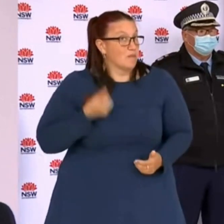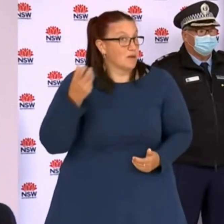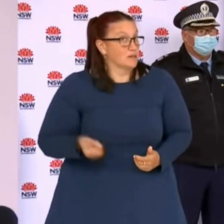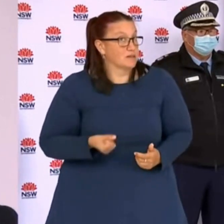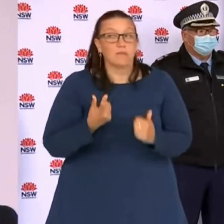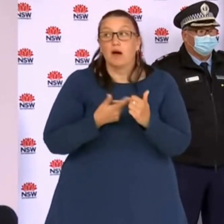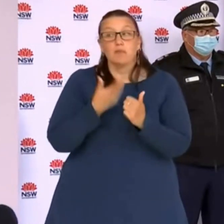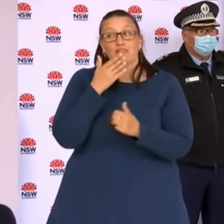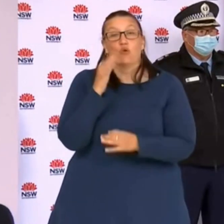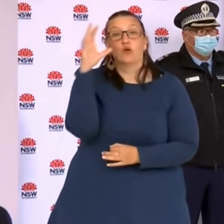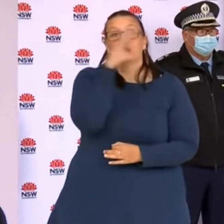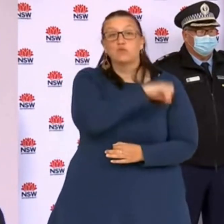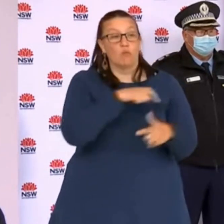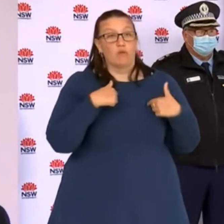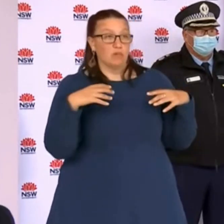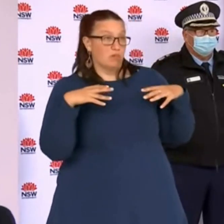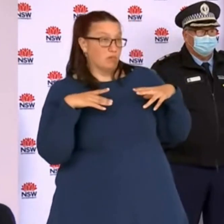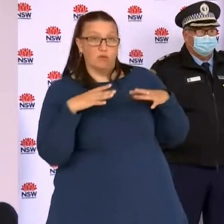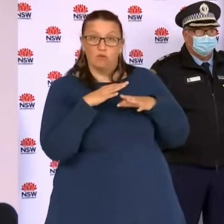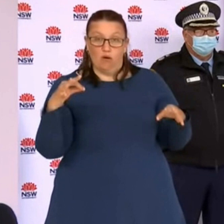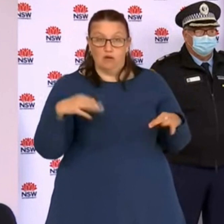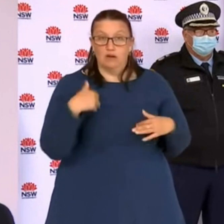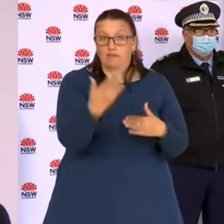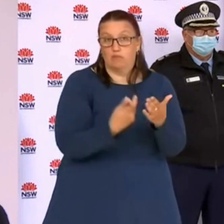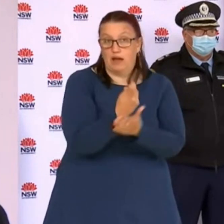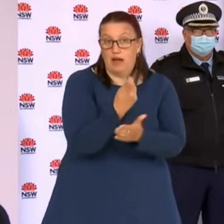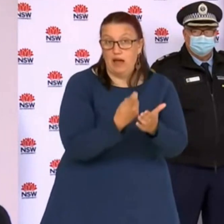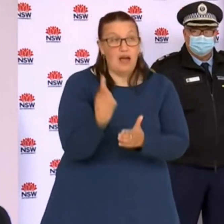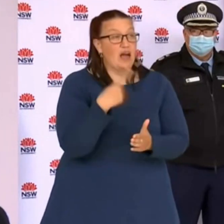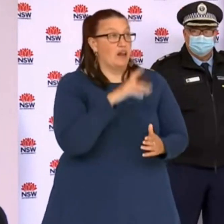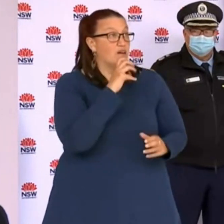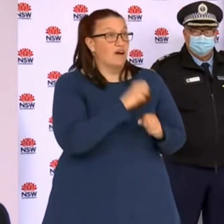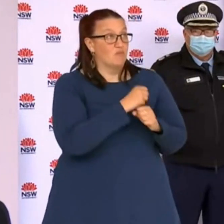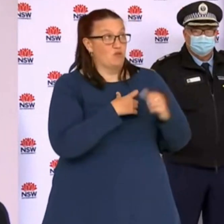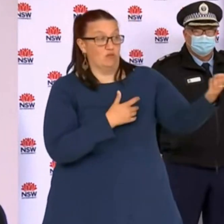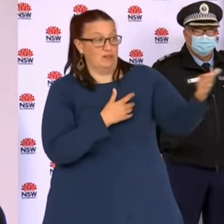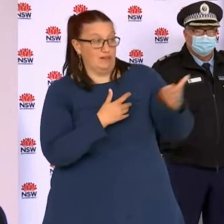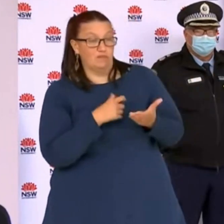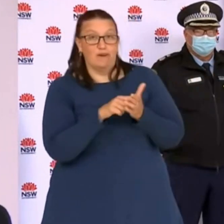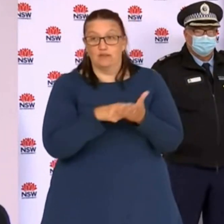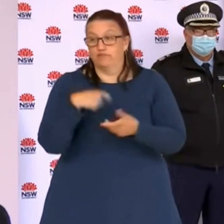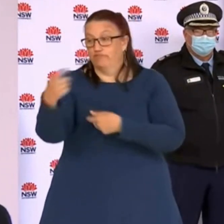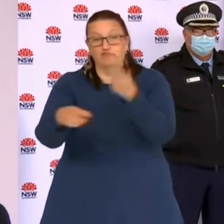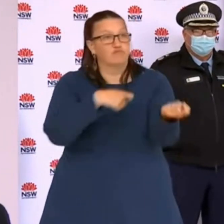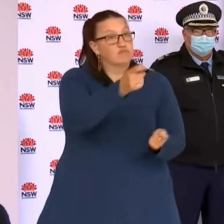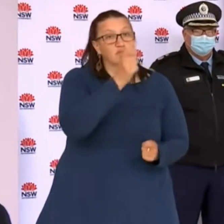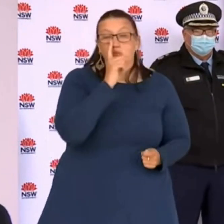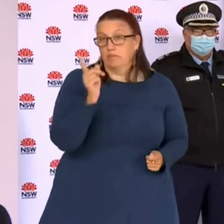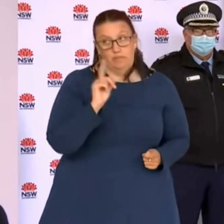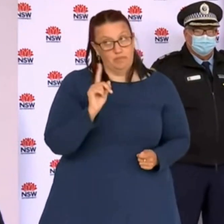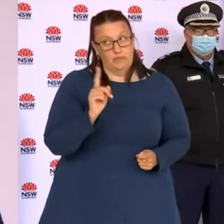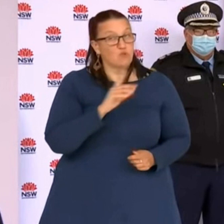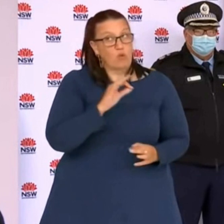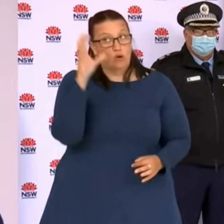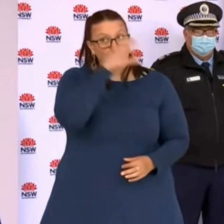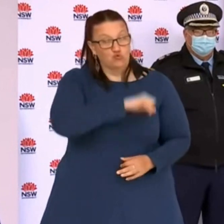wouldn't assume anything at this stage in terms of New South Wales not receiving support it requests. And I will just say